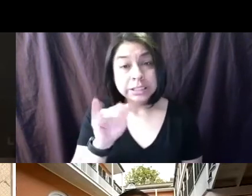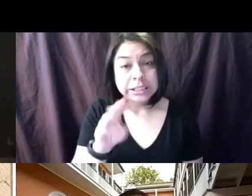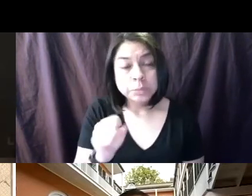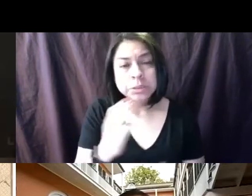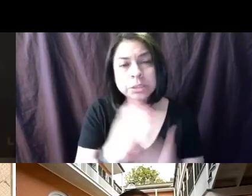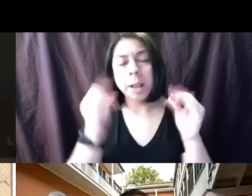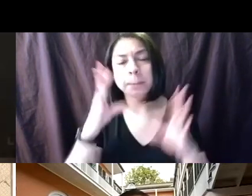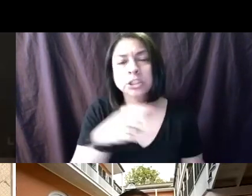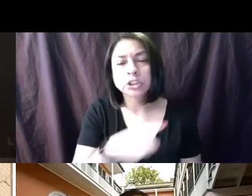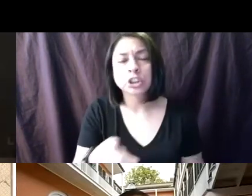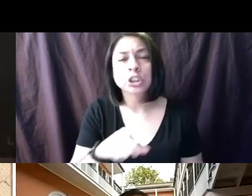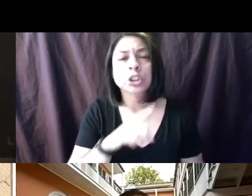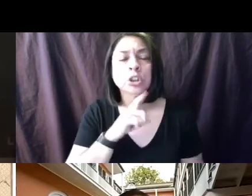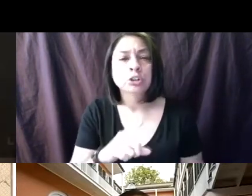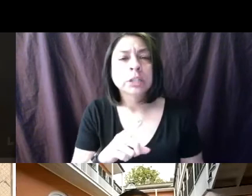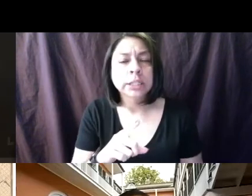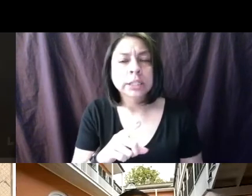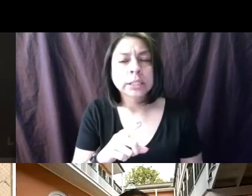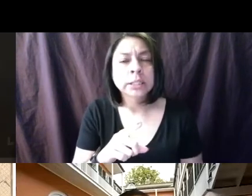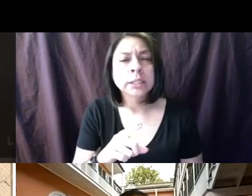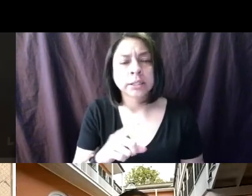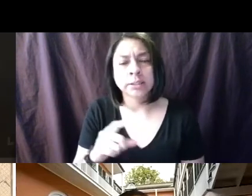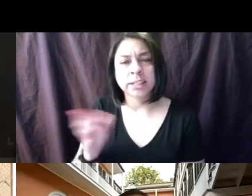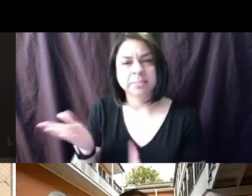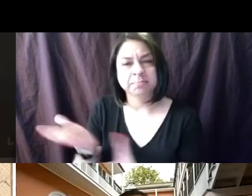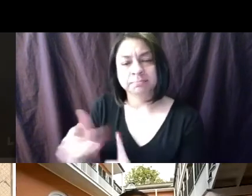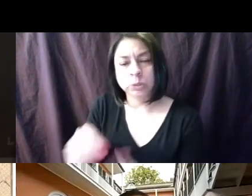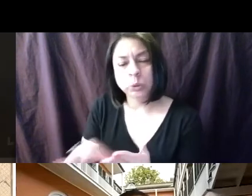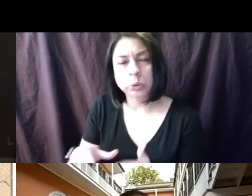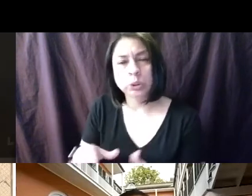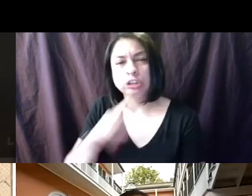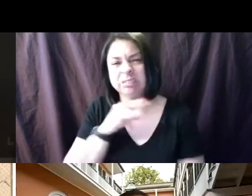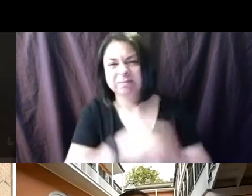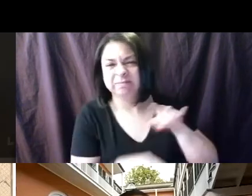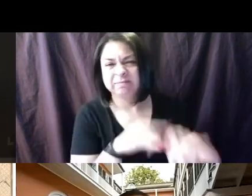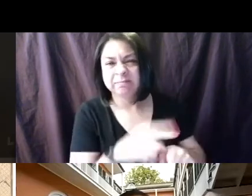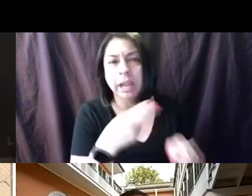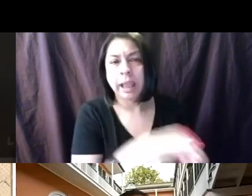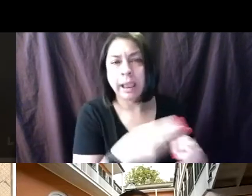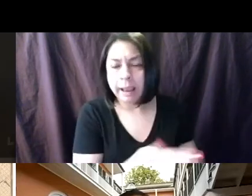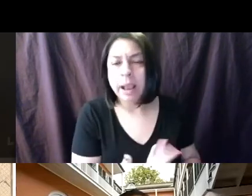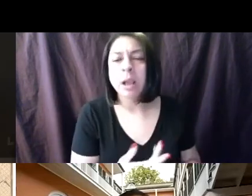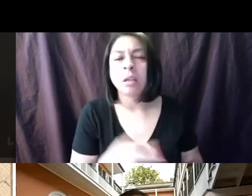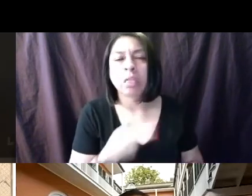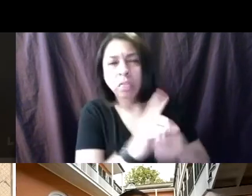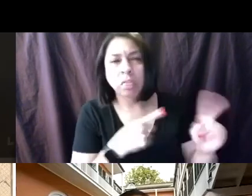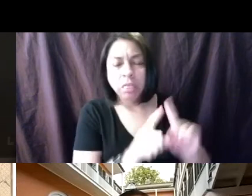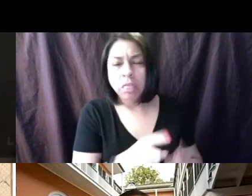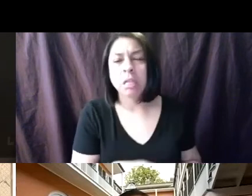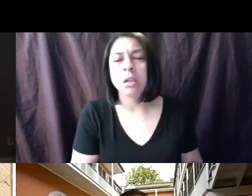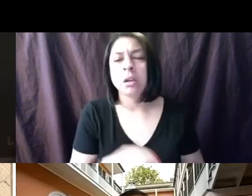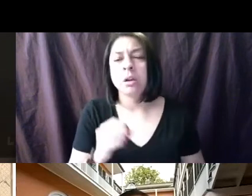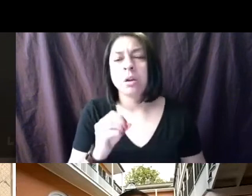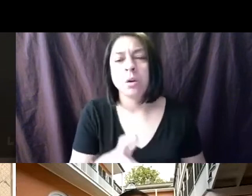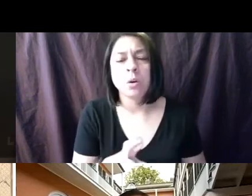teachers would coerce the students to call us names or still signs as if we had an odor,